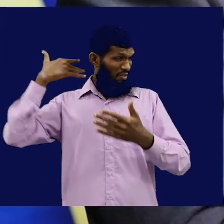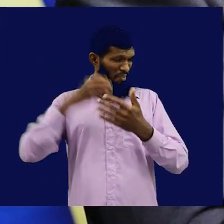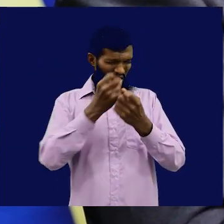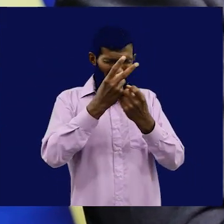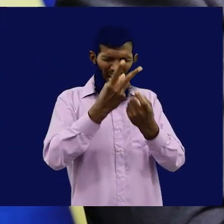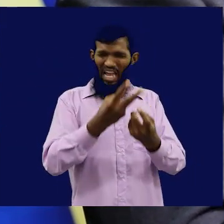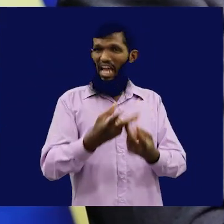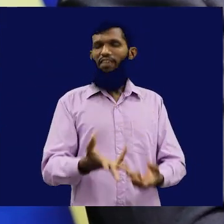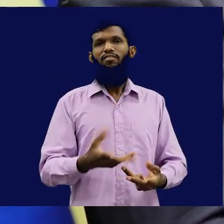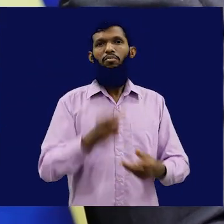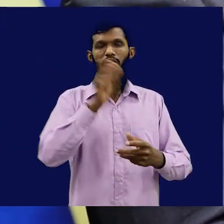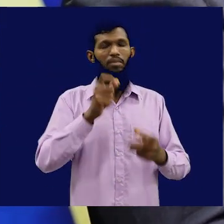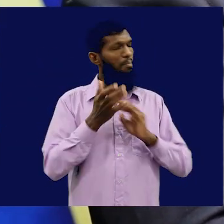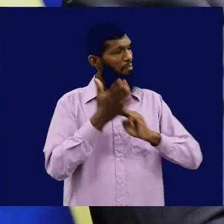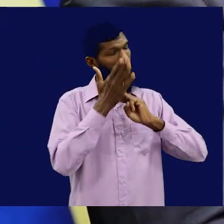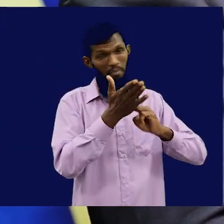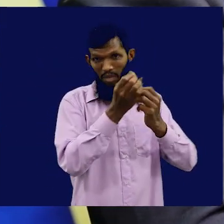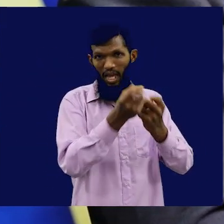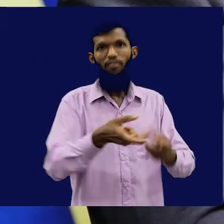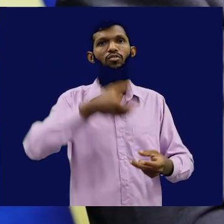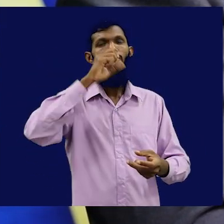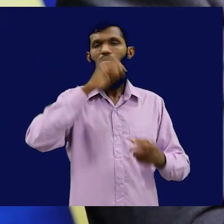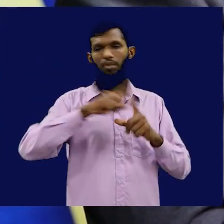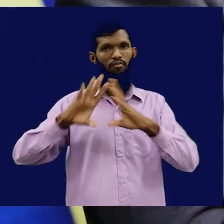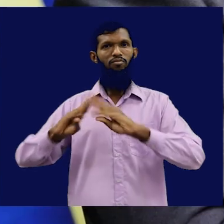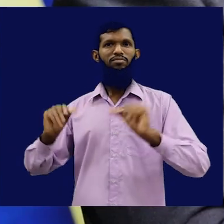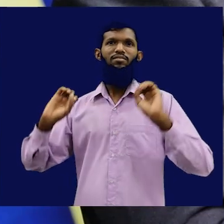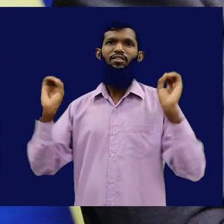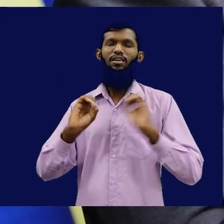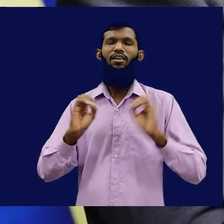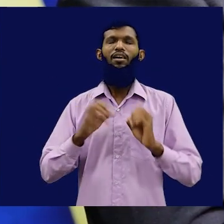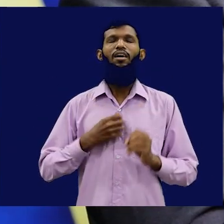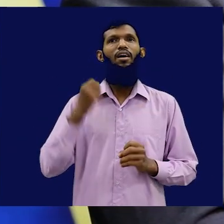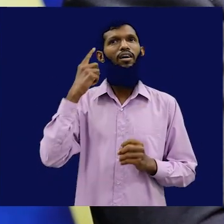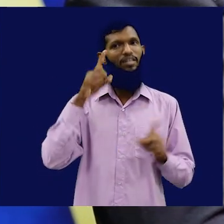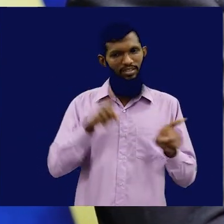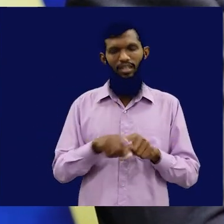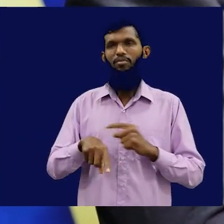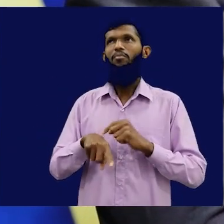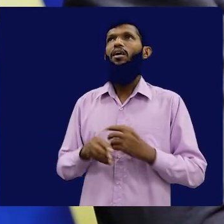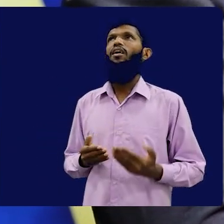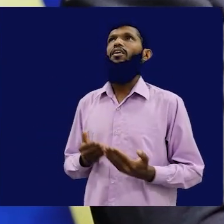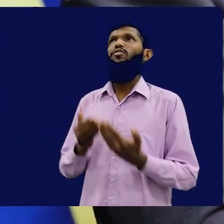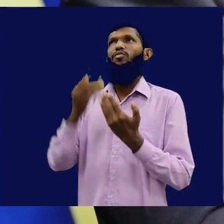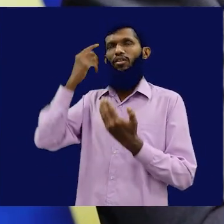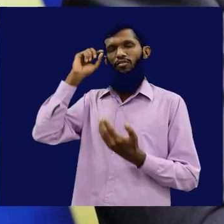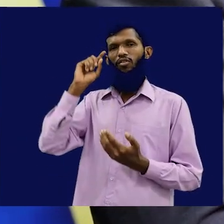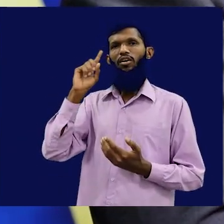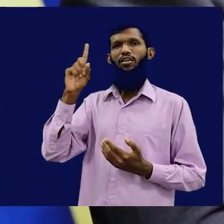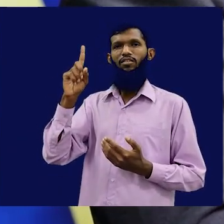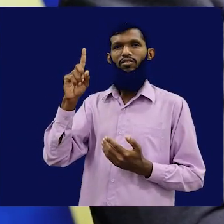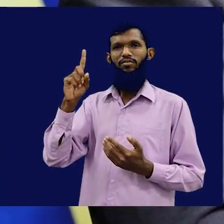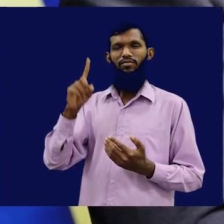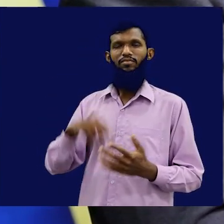from which millions of people have drunk throughout the long ages, but it has never dried up. He is encouraged to make